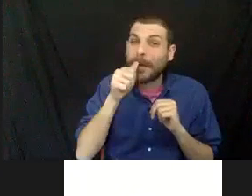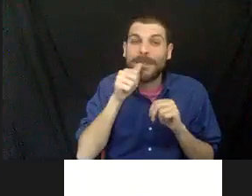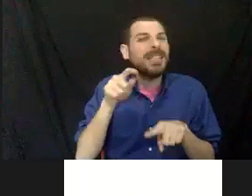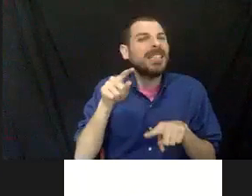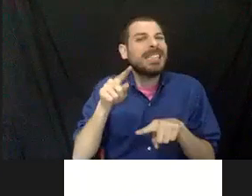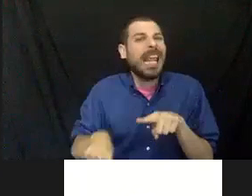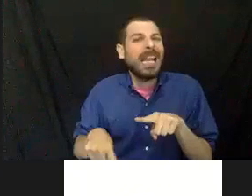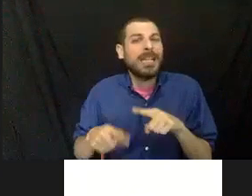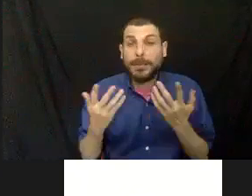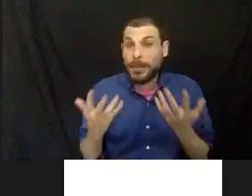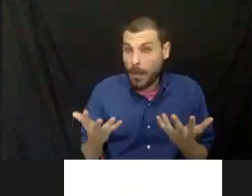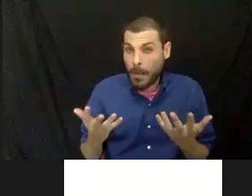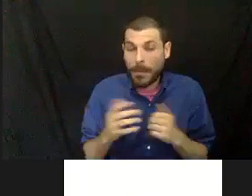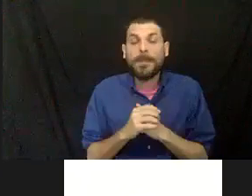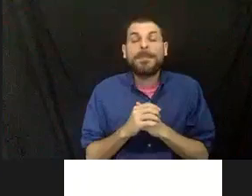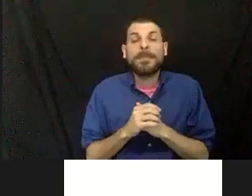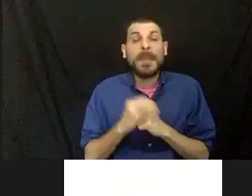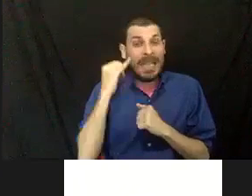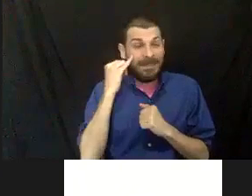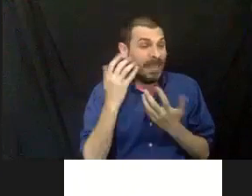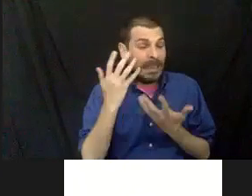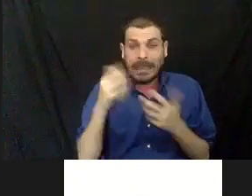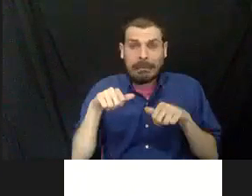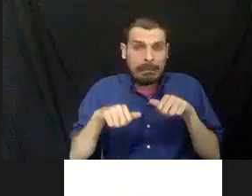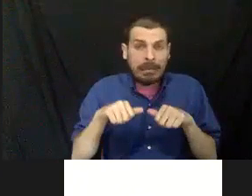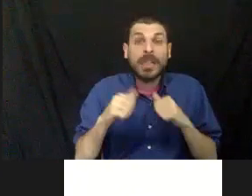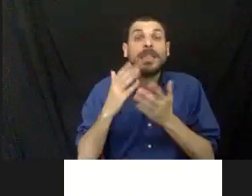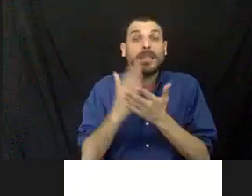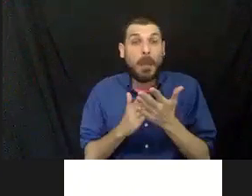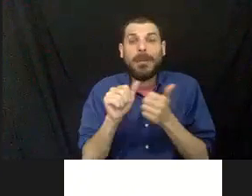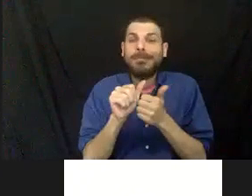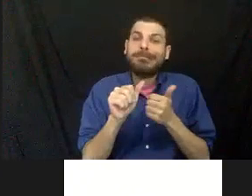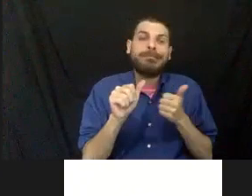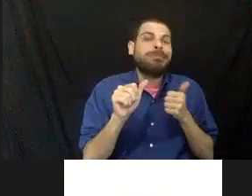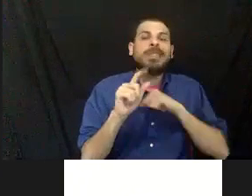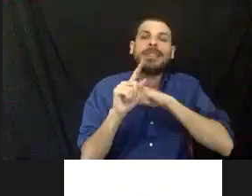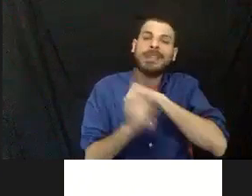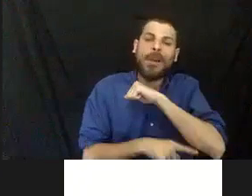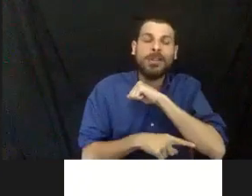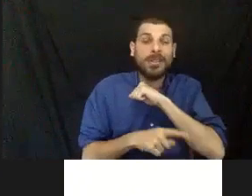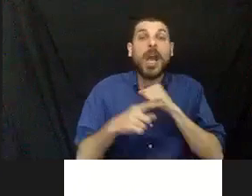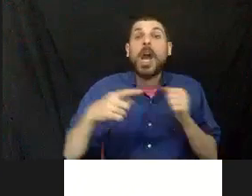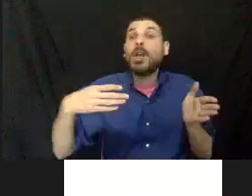loans. So when people go into default and they find themselves sued,